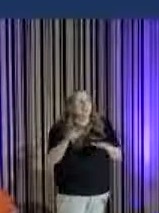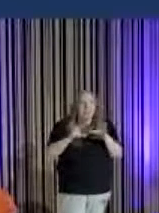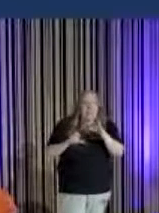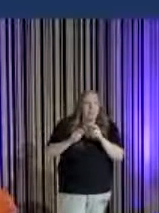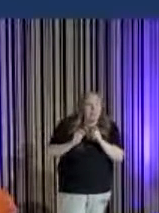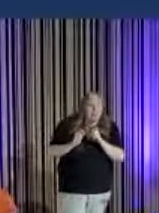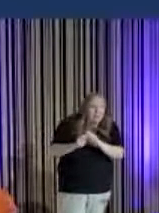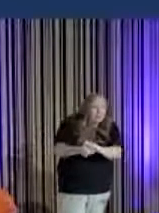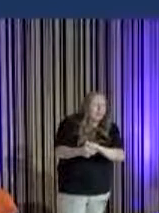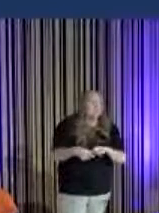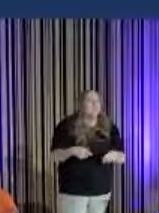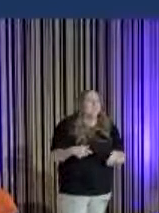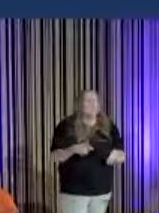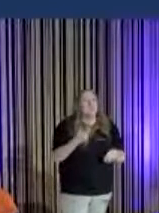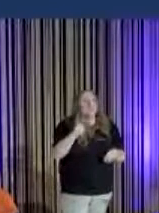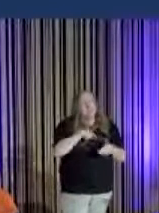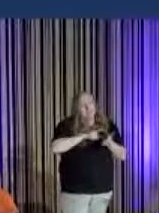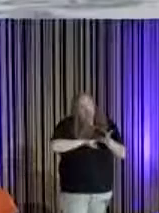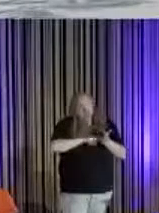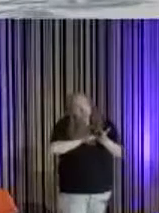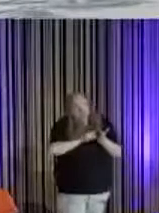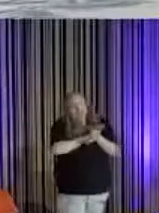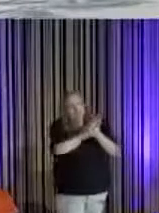are running off our lands?